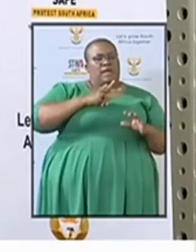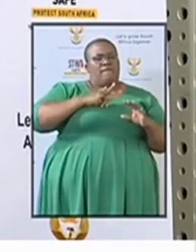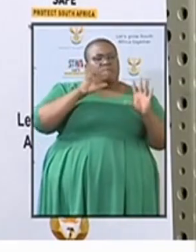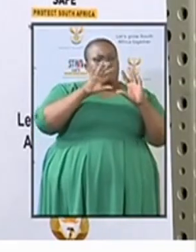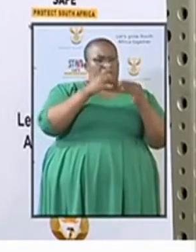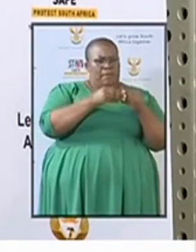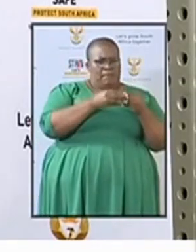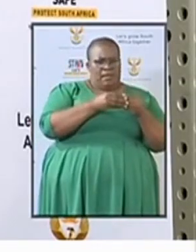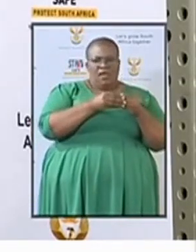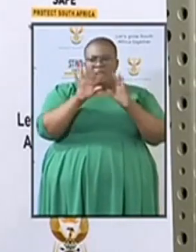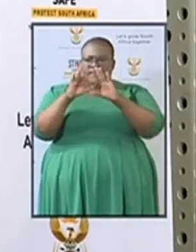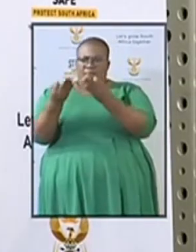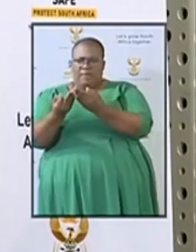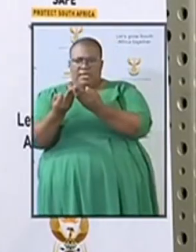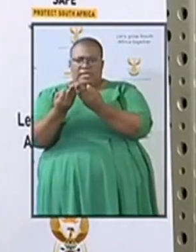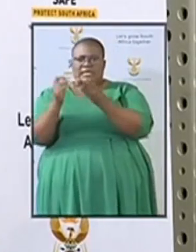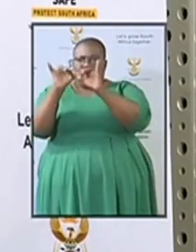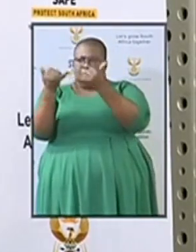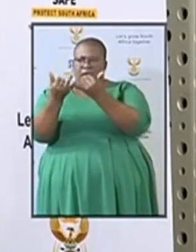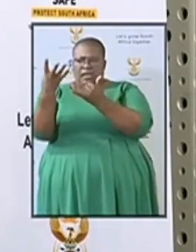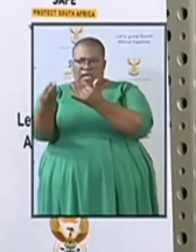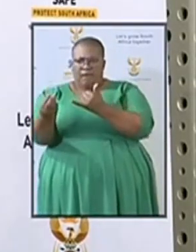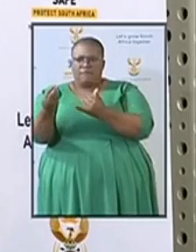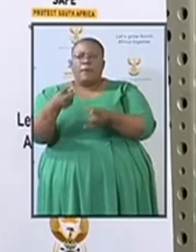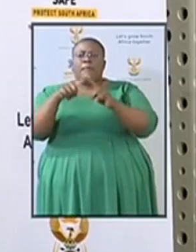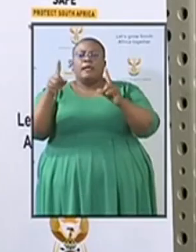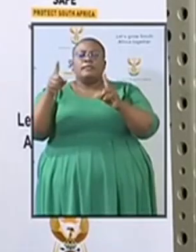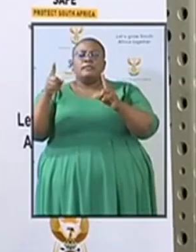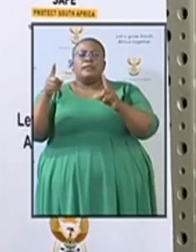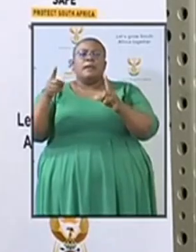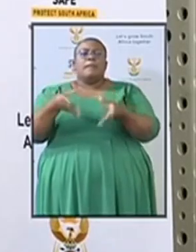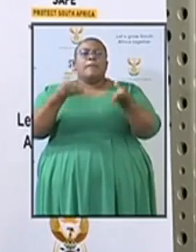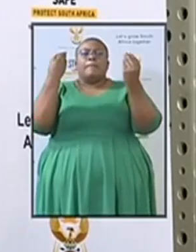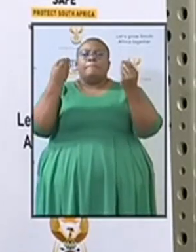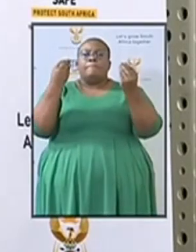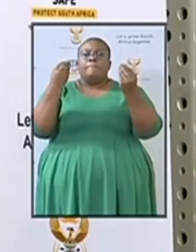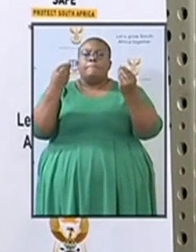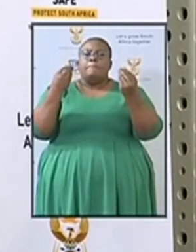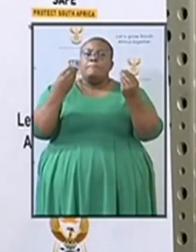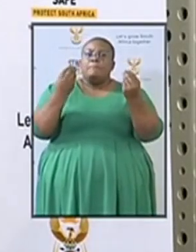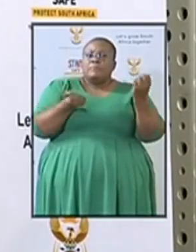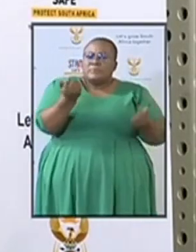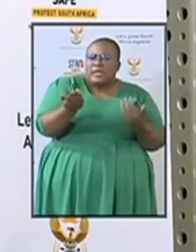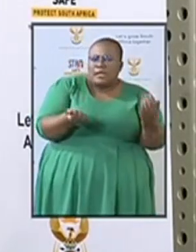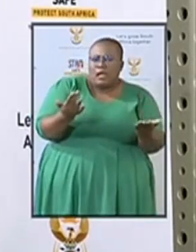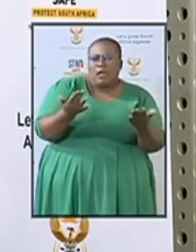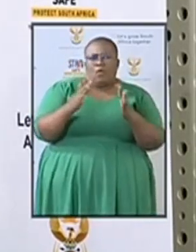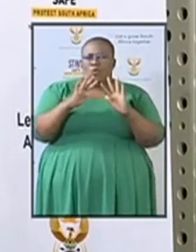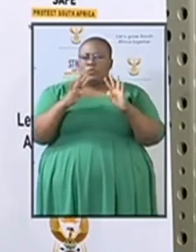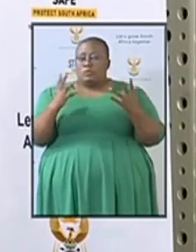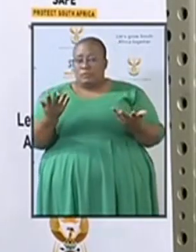have not yet identified any. And as and when it arises, when this list are being